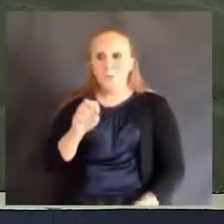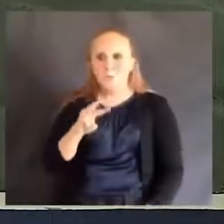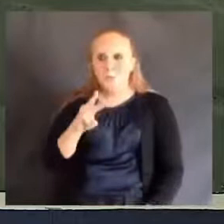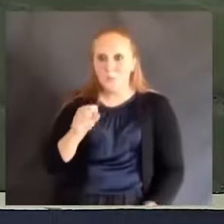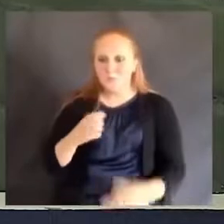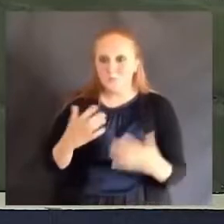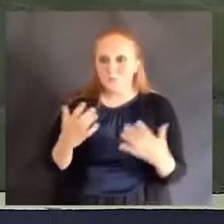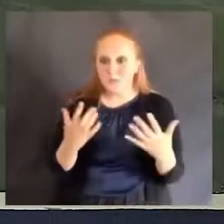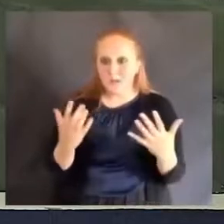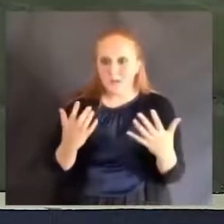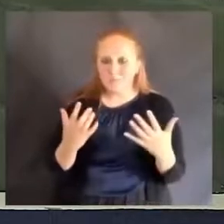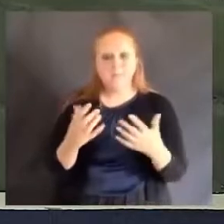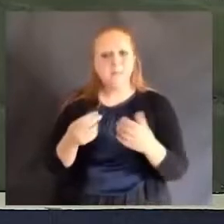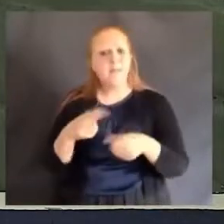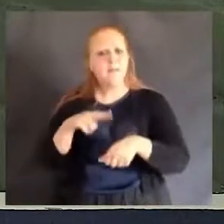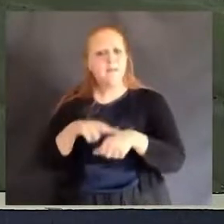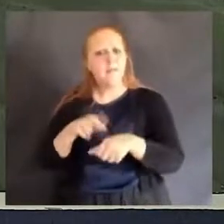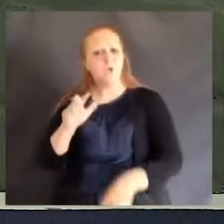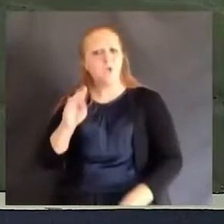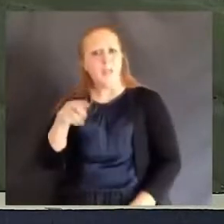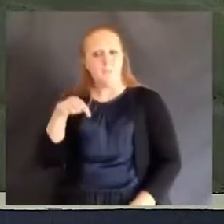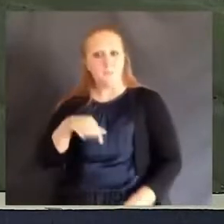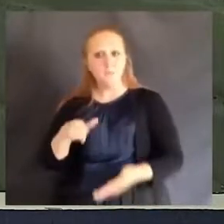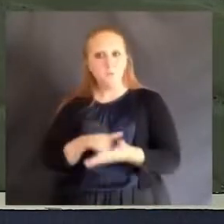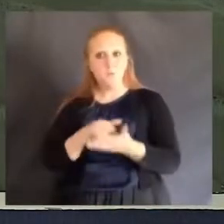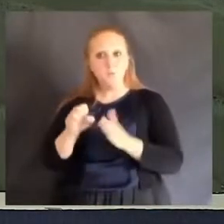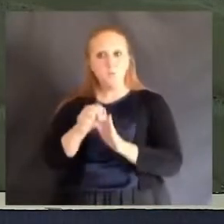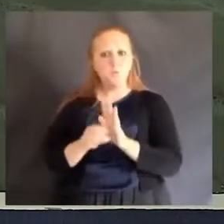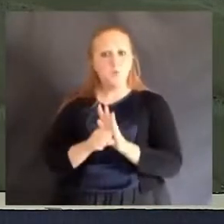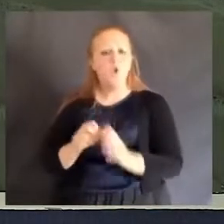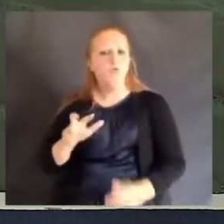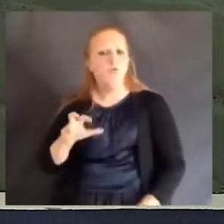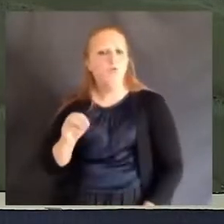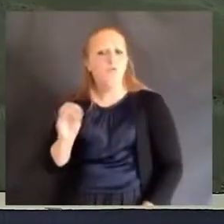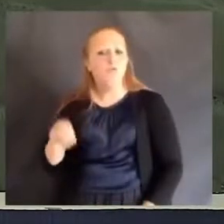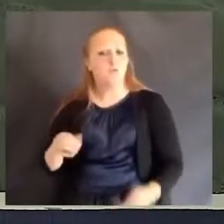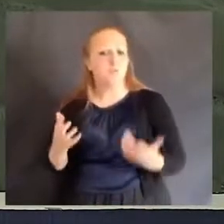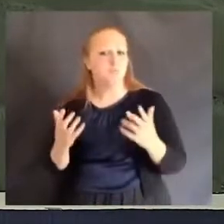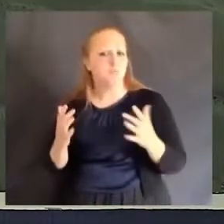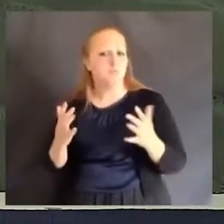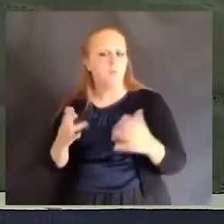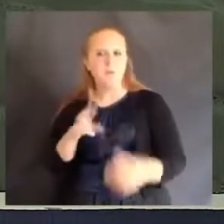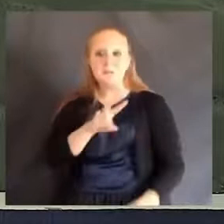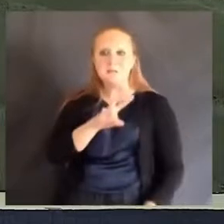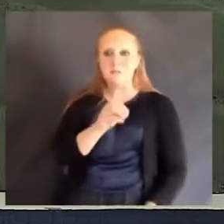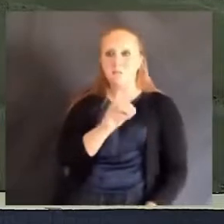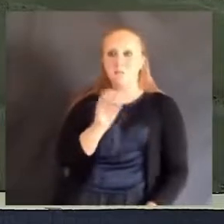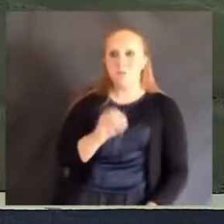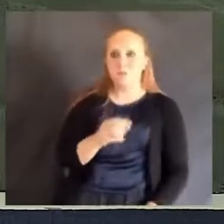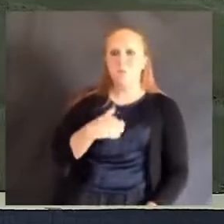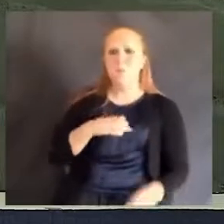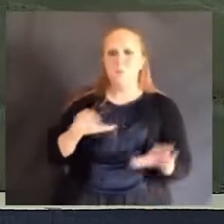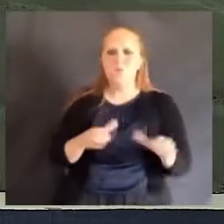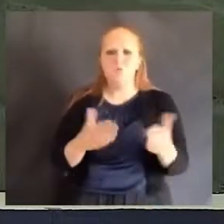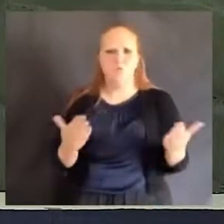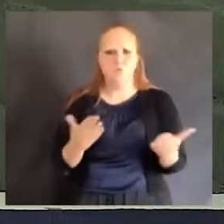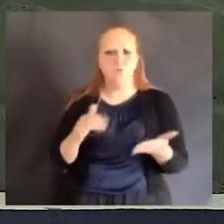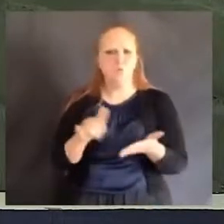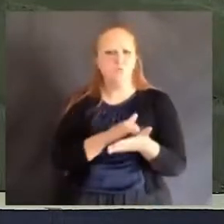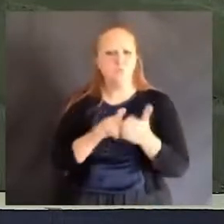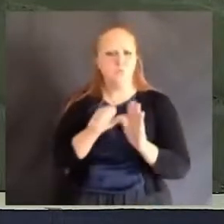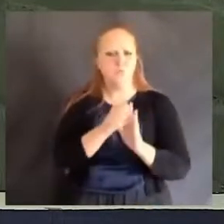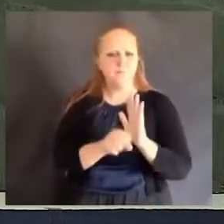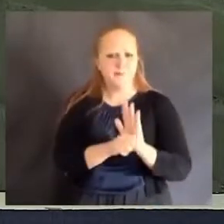about 30% of our overall testing capacity. About 70%